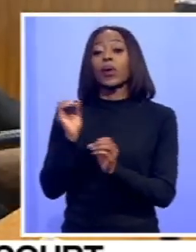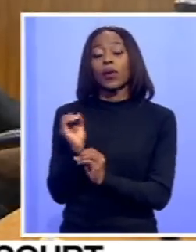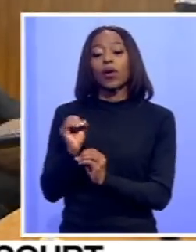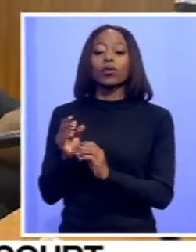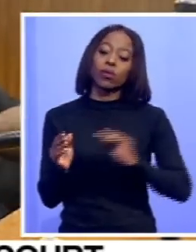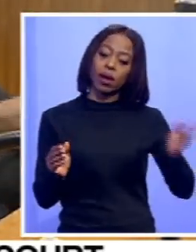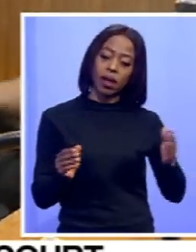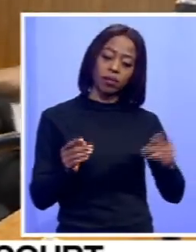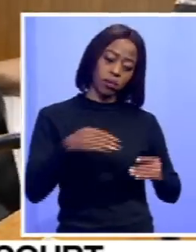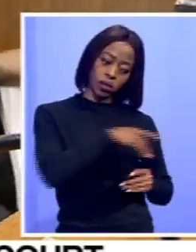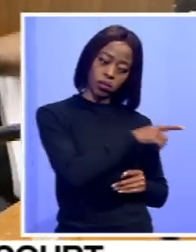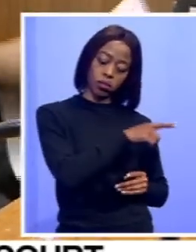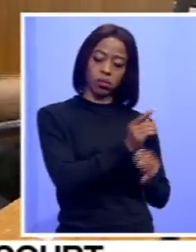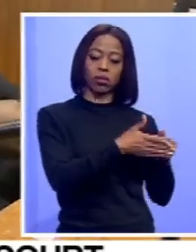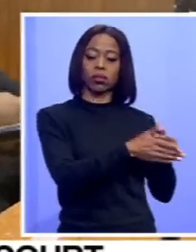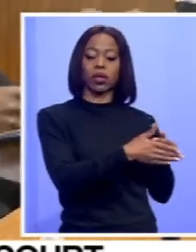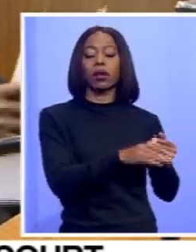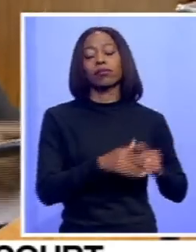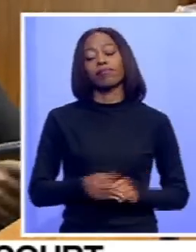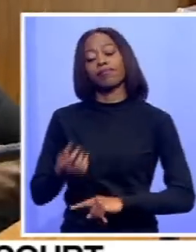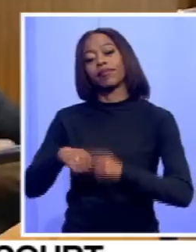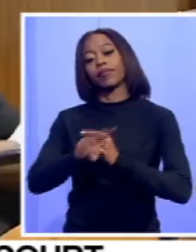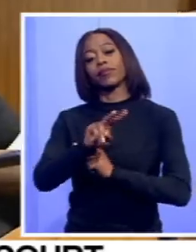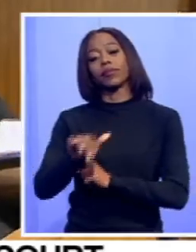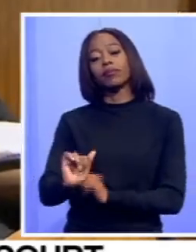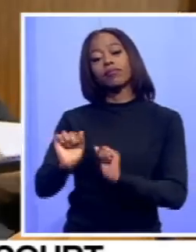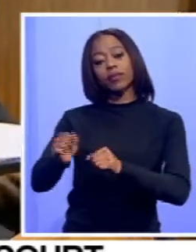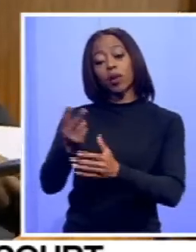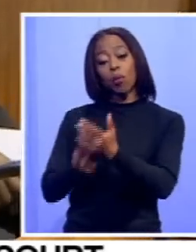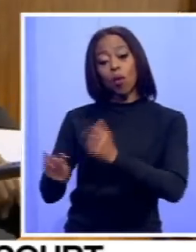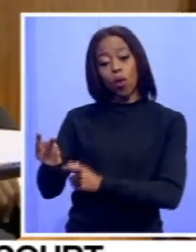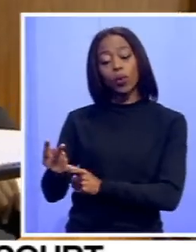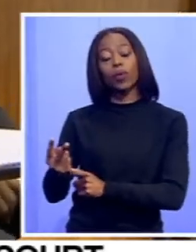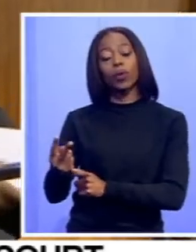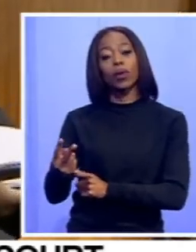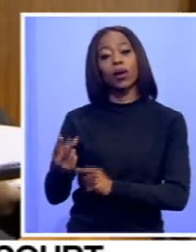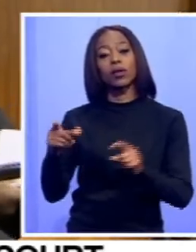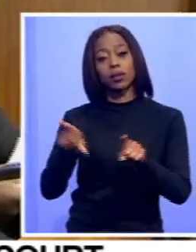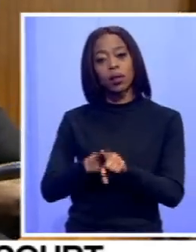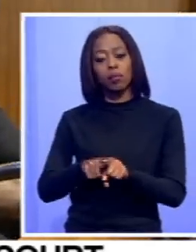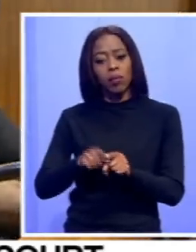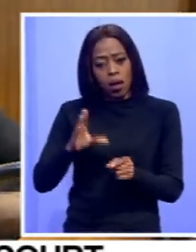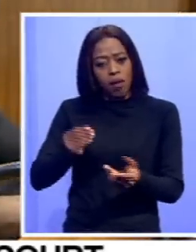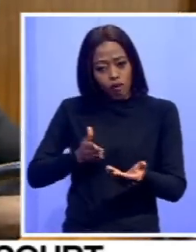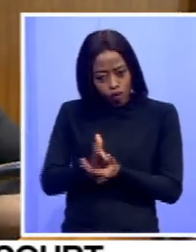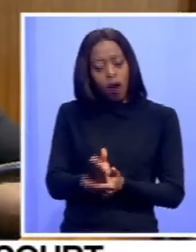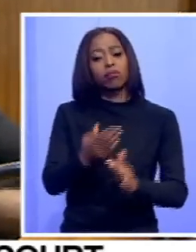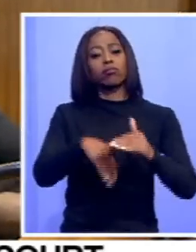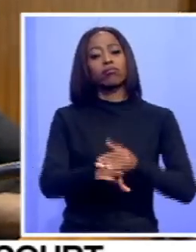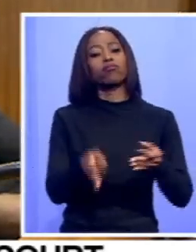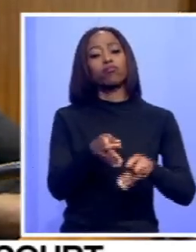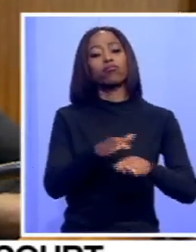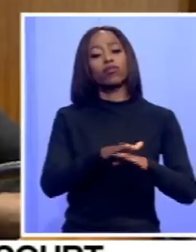the left side. Sub 26, he agreed that both of the accused had believed that they were entitled to enter the cemetery for the